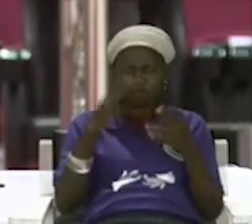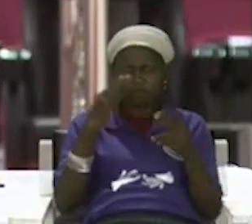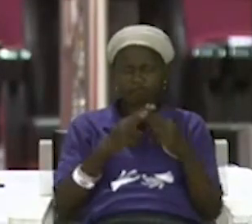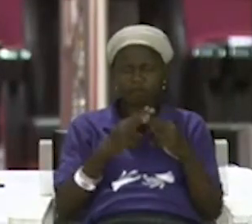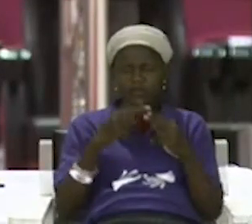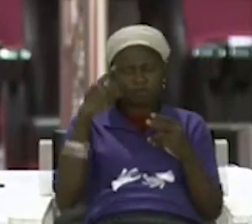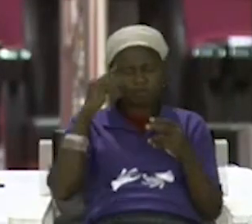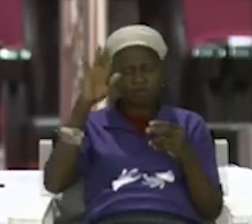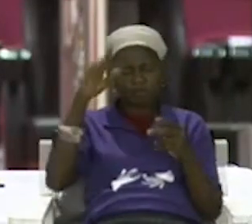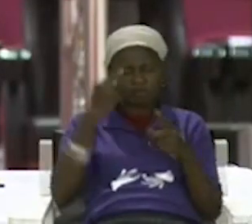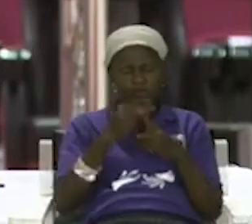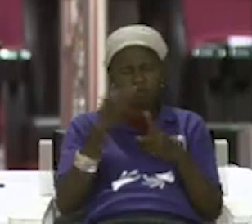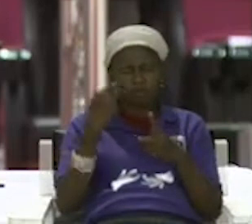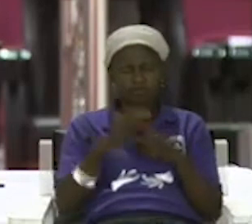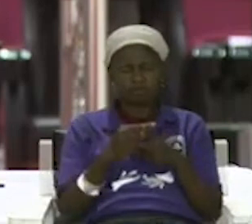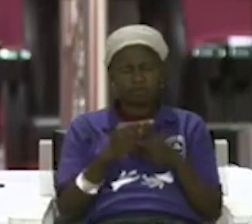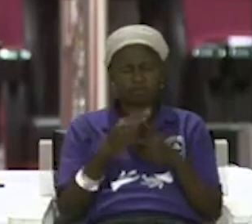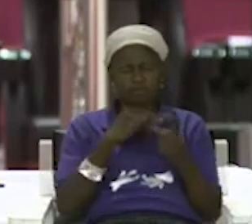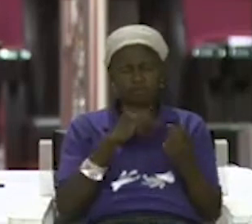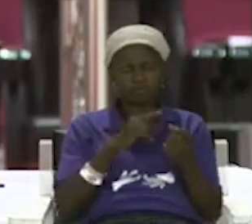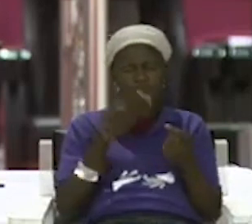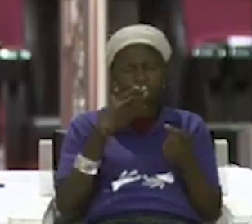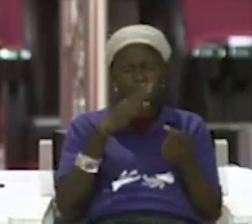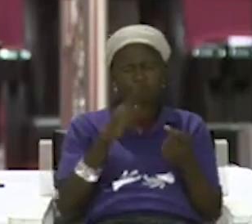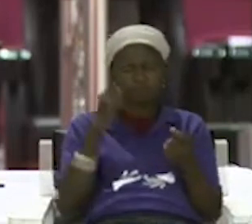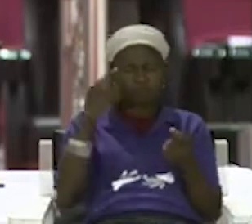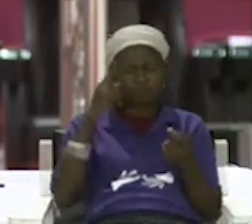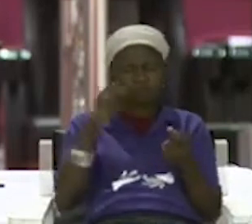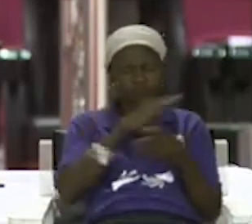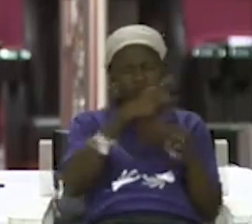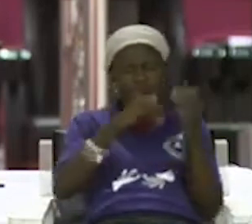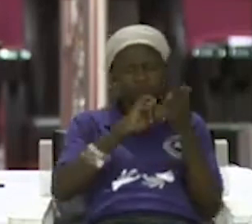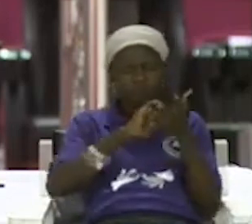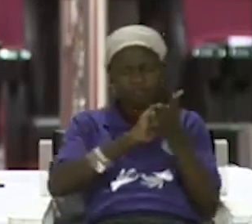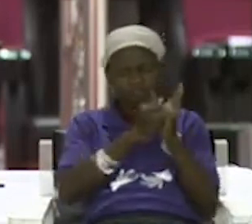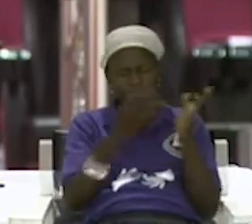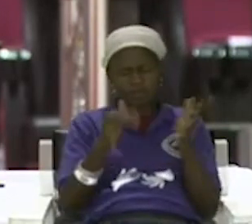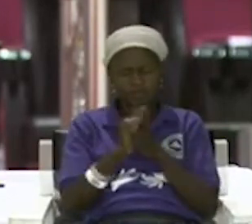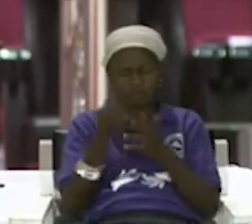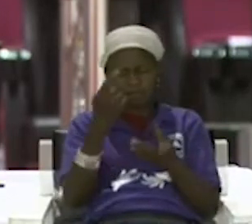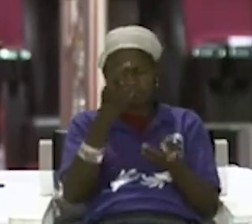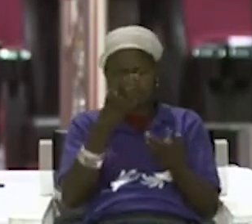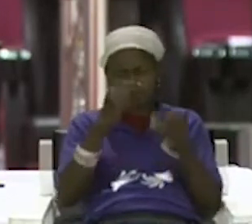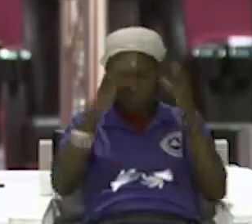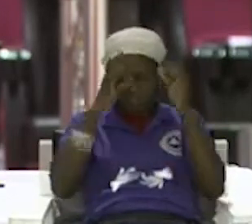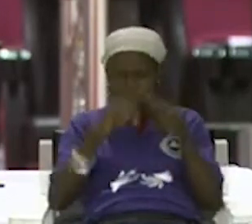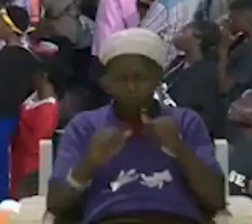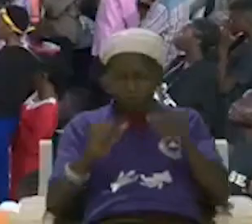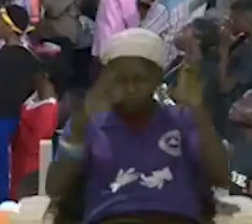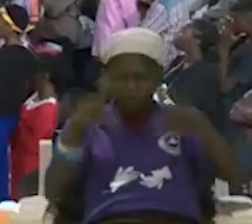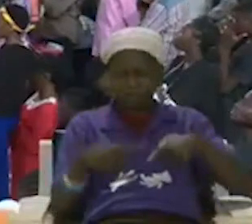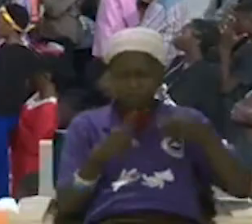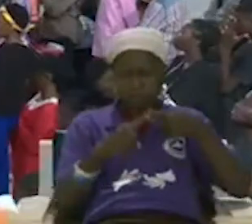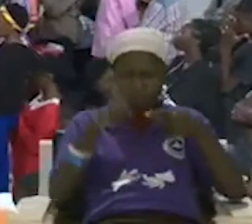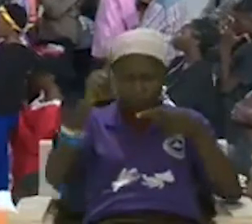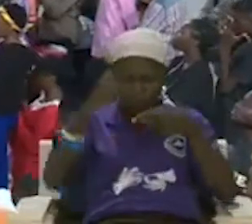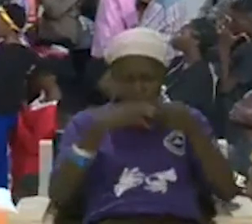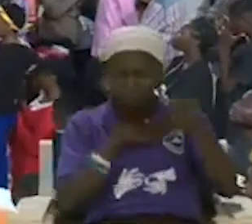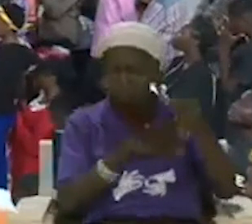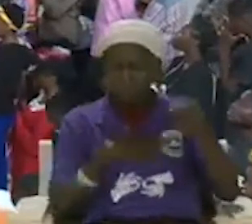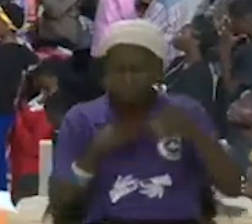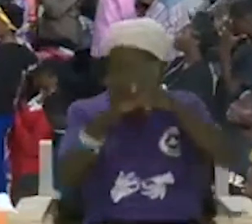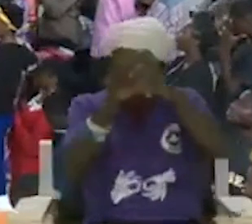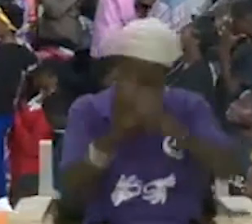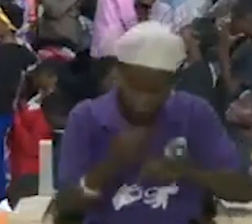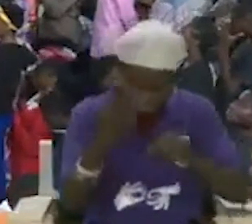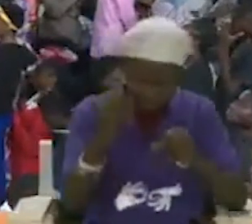for your word. And I want to thank you for all these people who have decided to surrender their lives to you. Please receive